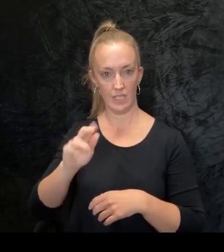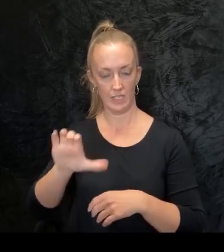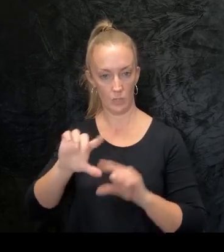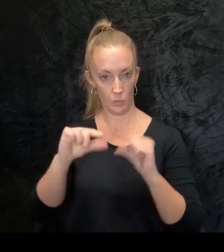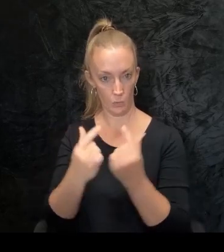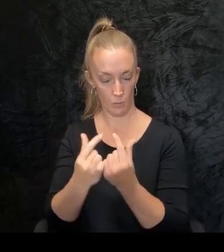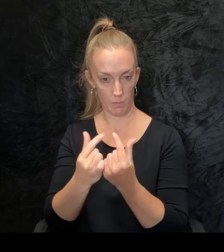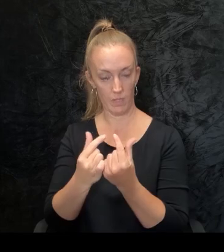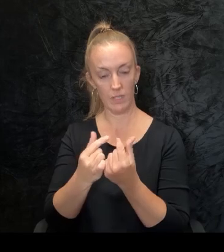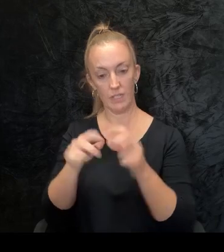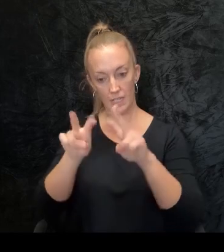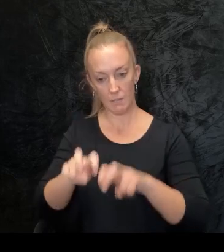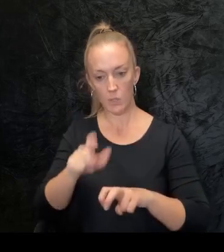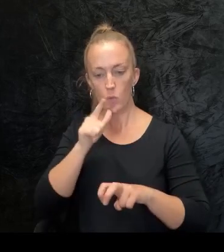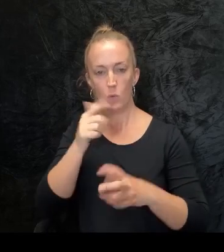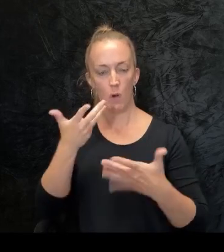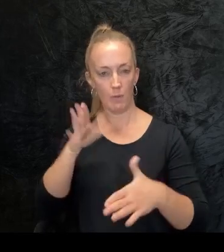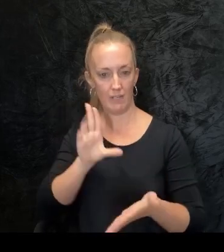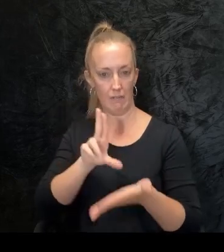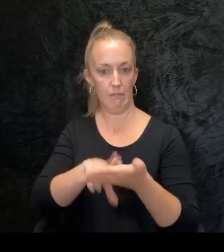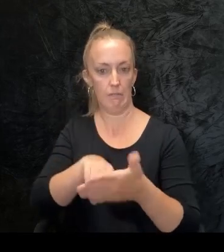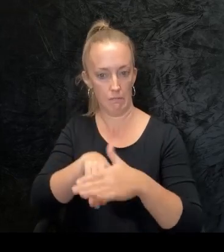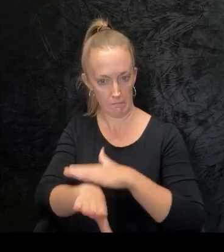who were enrolled in the LEA.